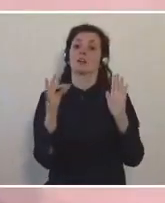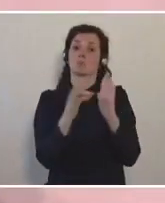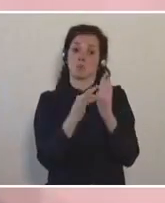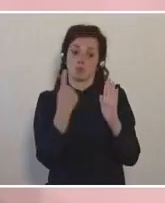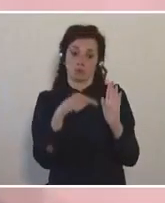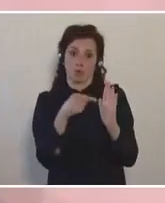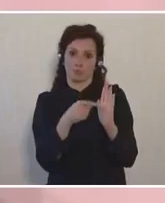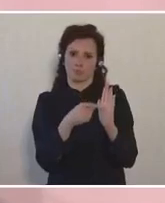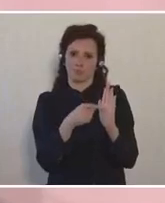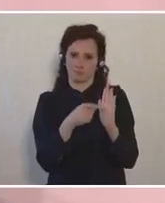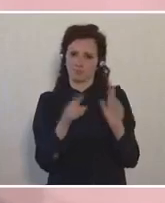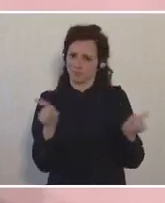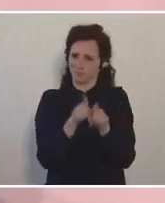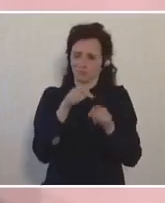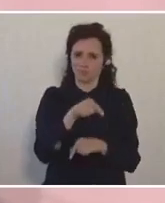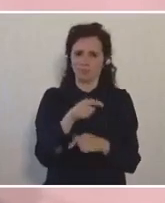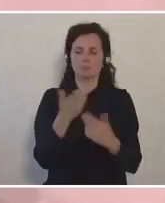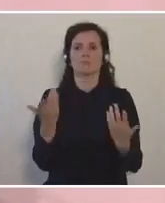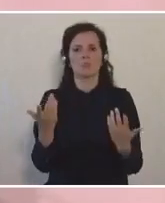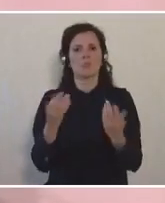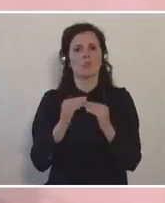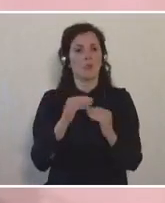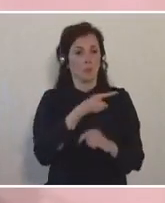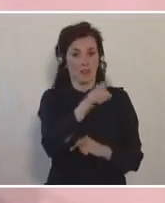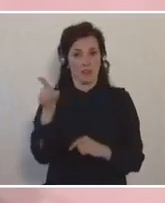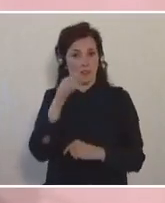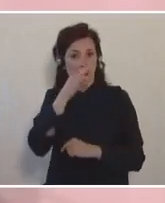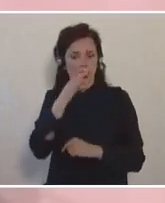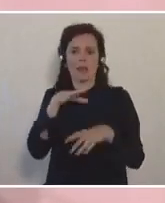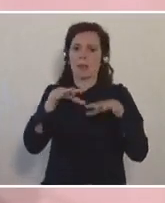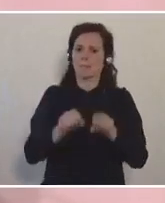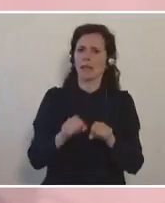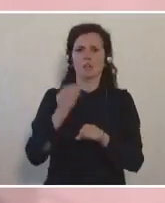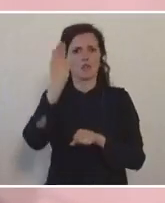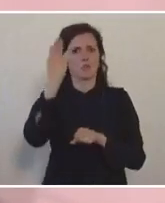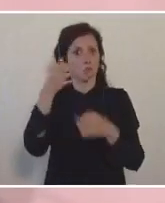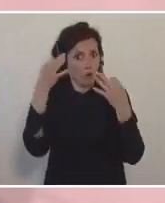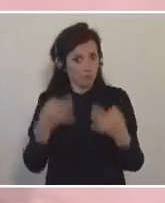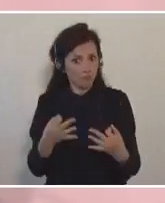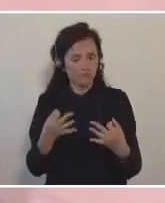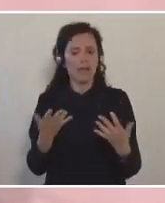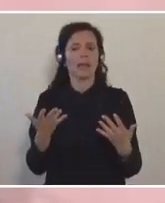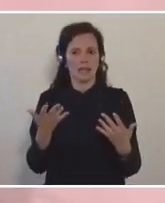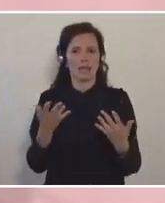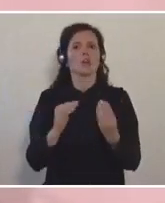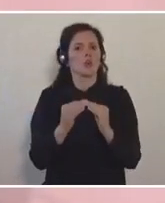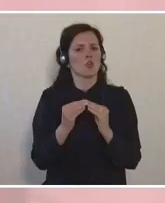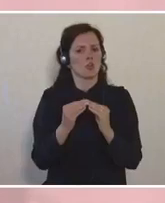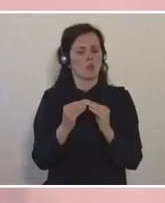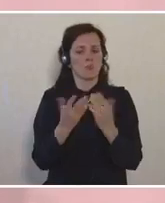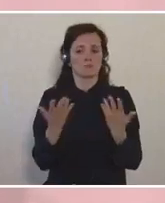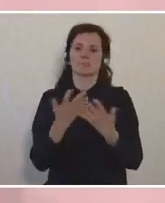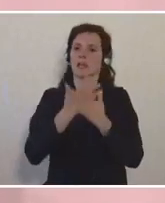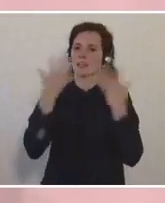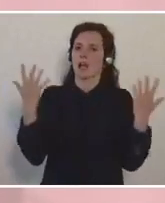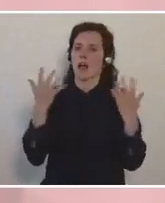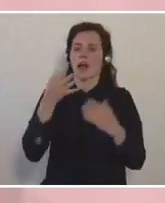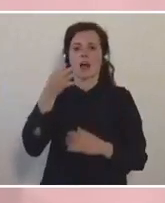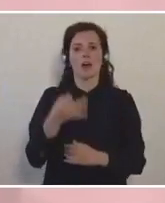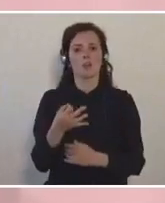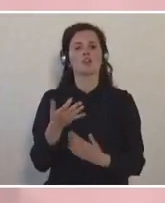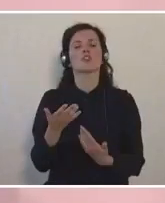be held in the future, clearly key will be the involvement of multilateral organizations